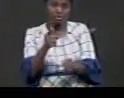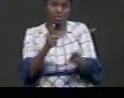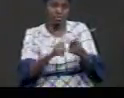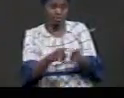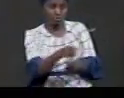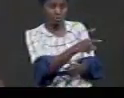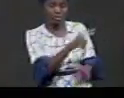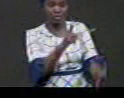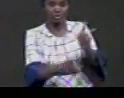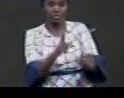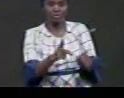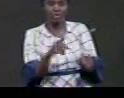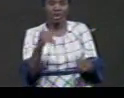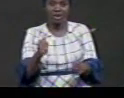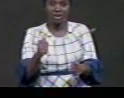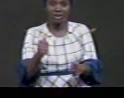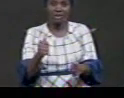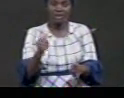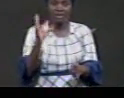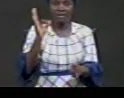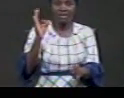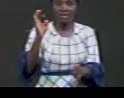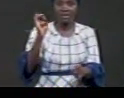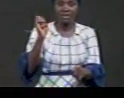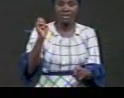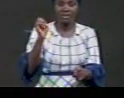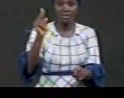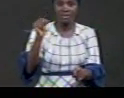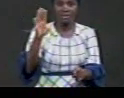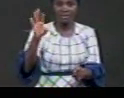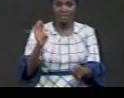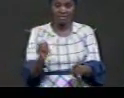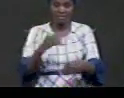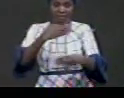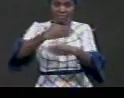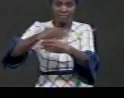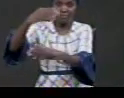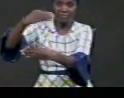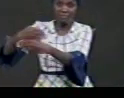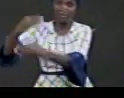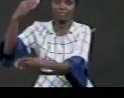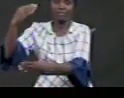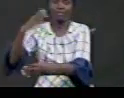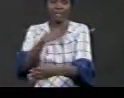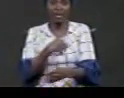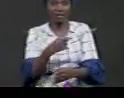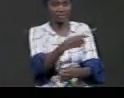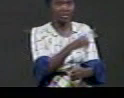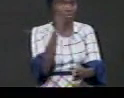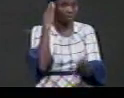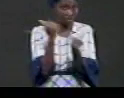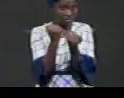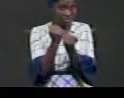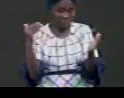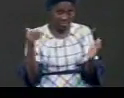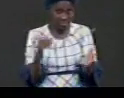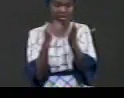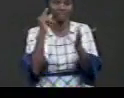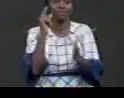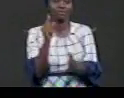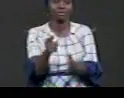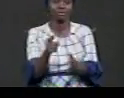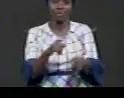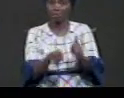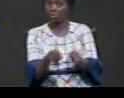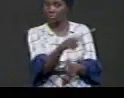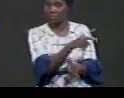fenced brazen wall, and they shall fight against thee, but they